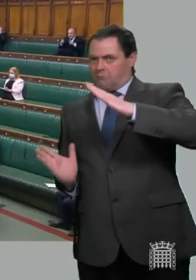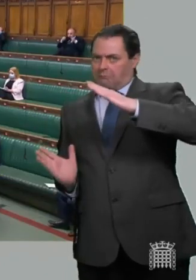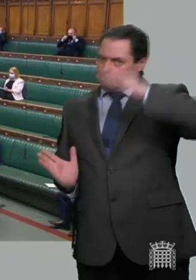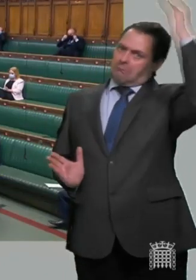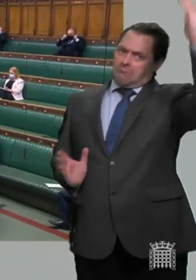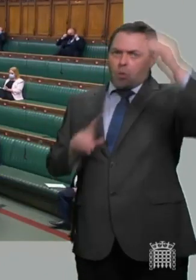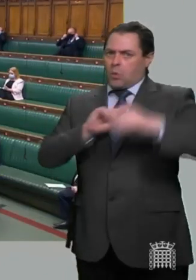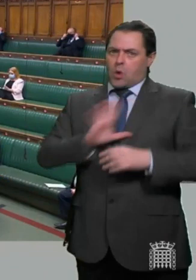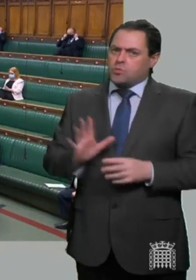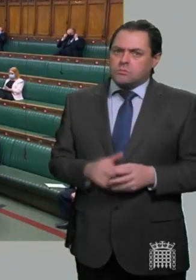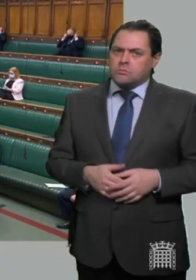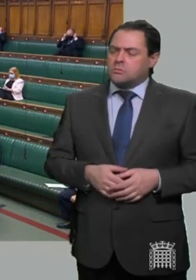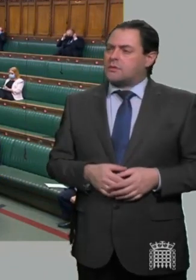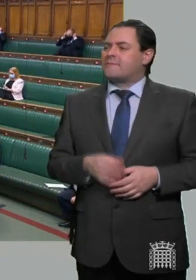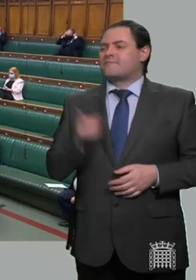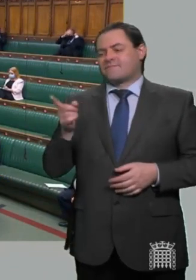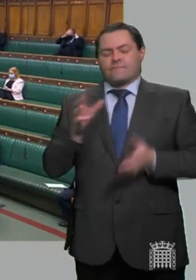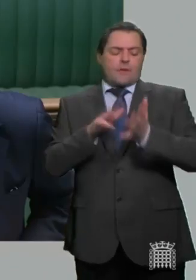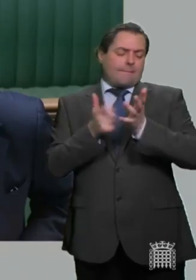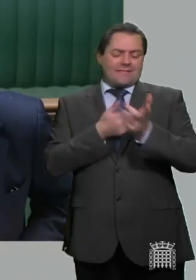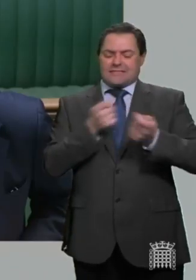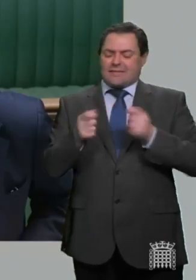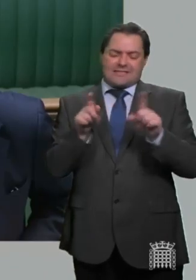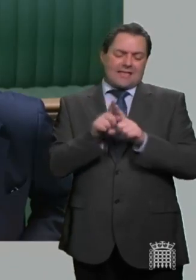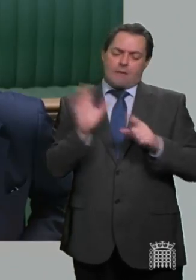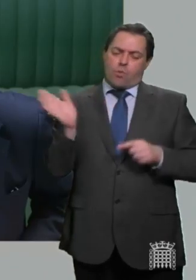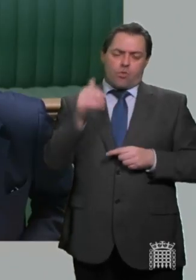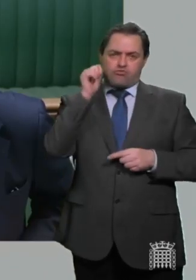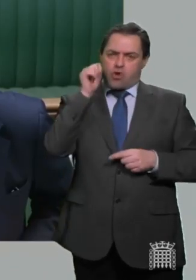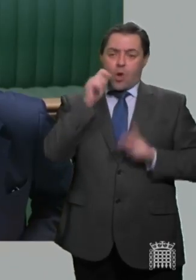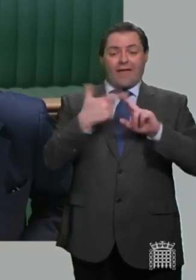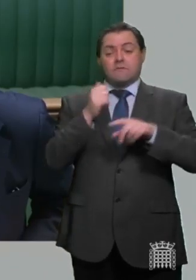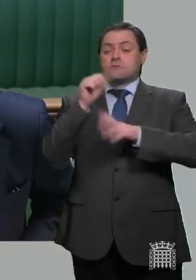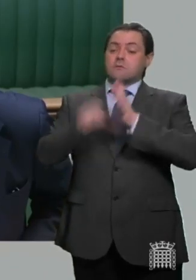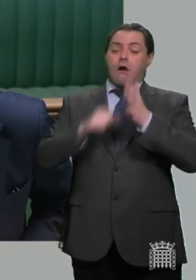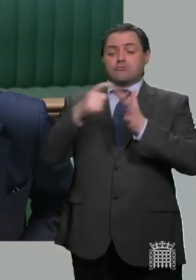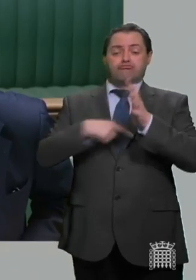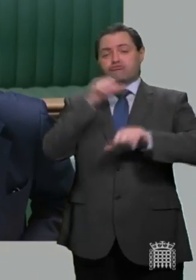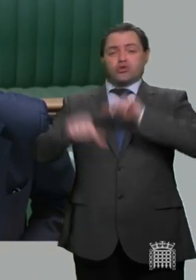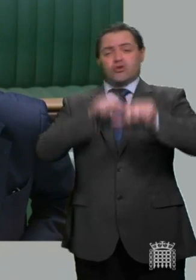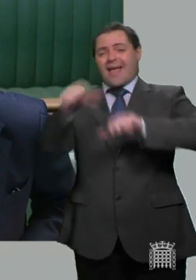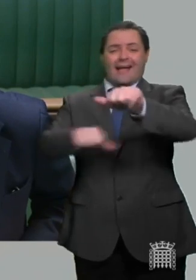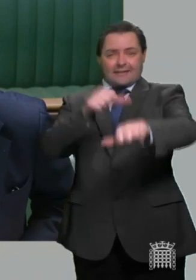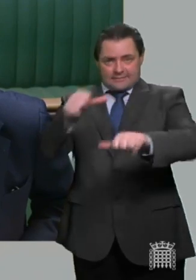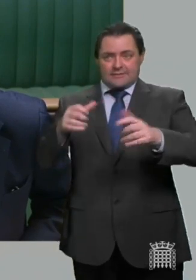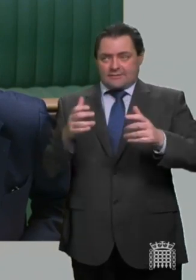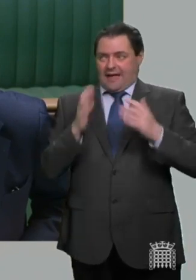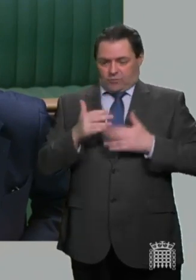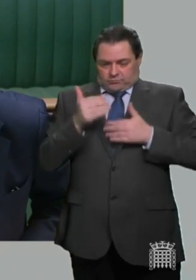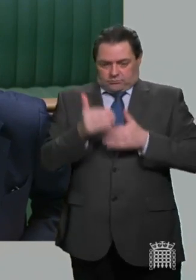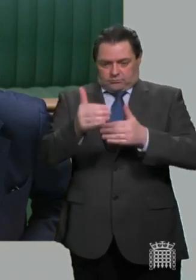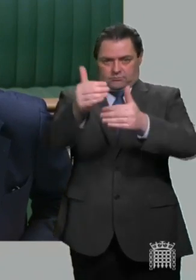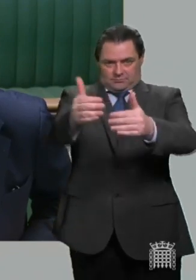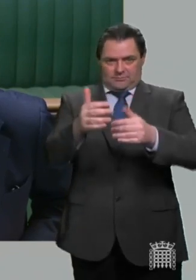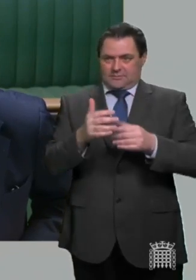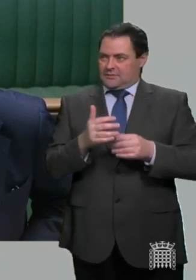Mr Speaker, the answer to that is, as anybody knows, who gets a project done on their home or wherever. If you